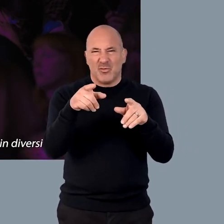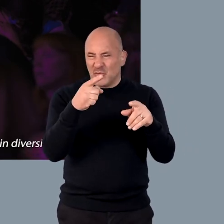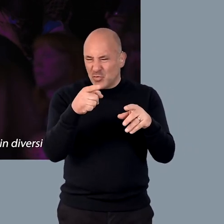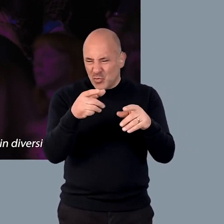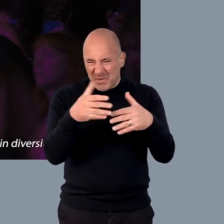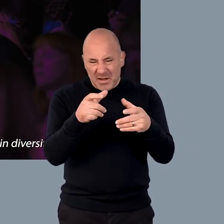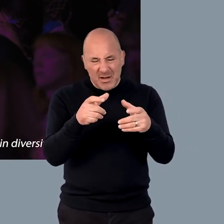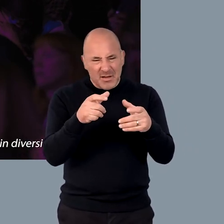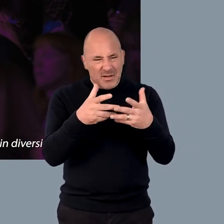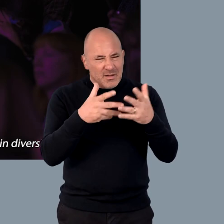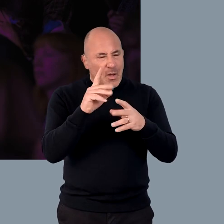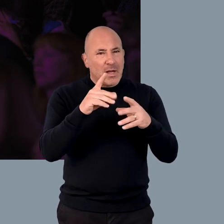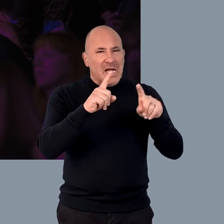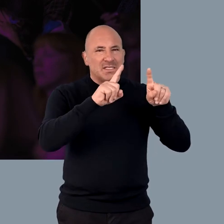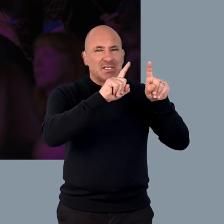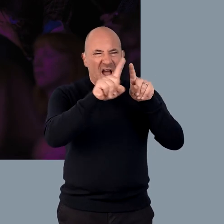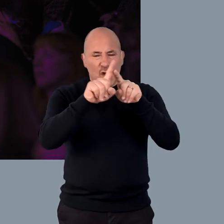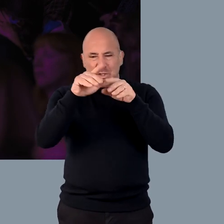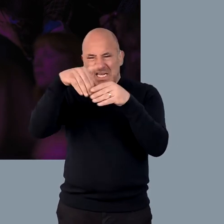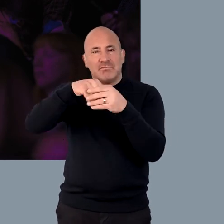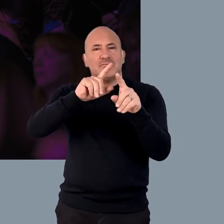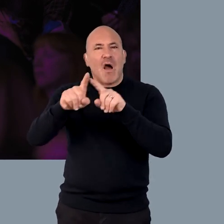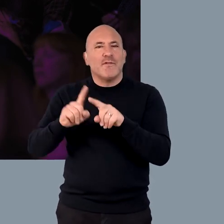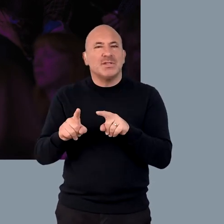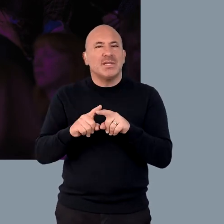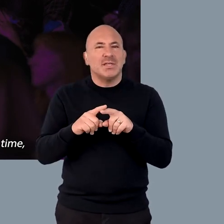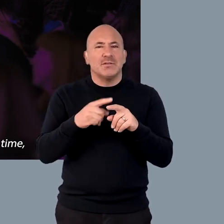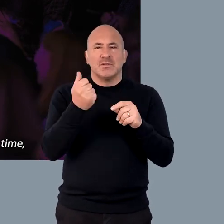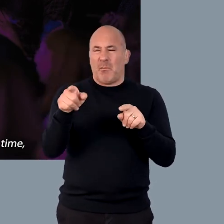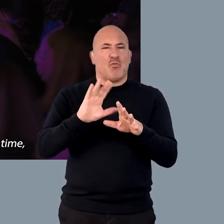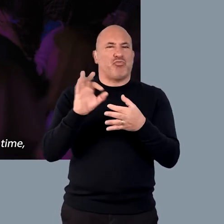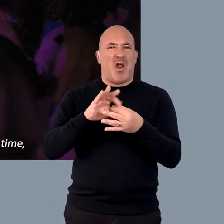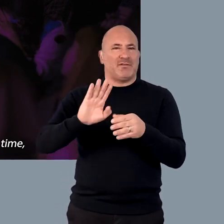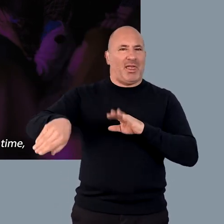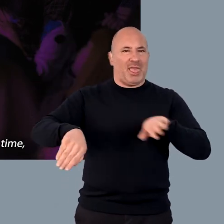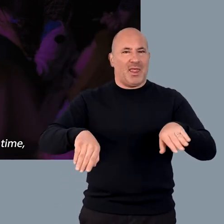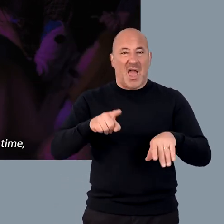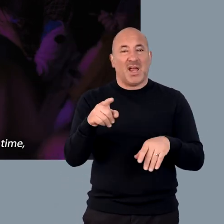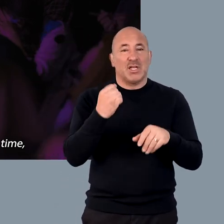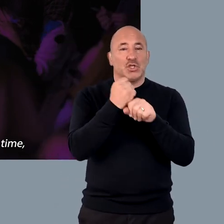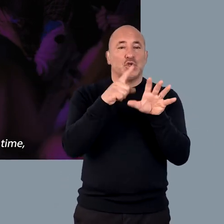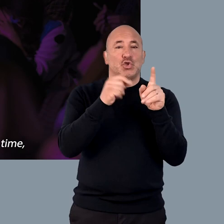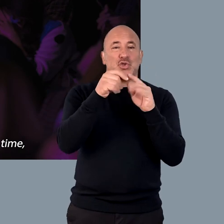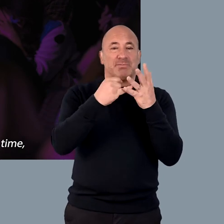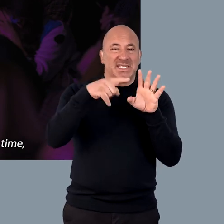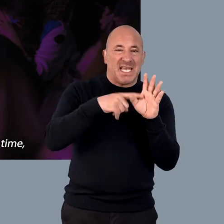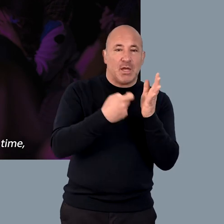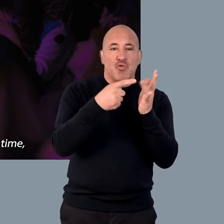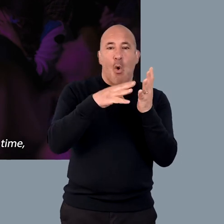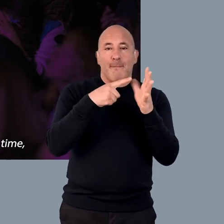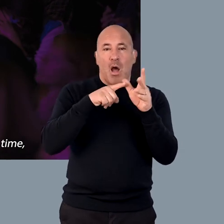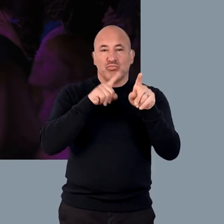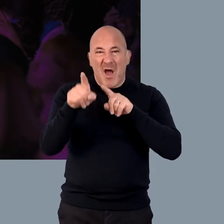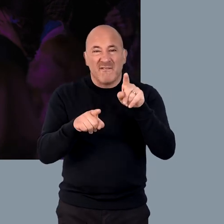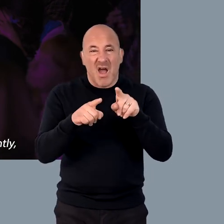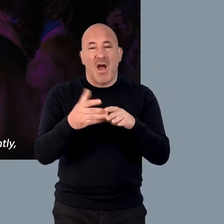thought of is diversity within diversity Some voices aren't seen as relevant i can um i would say like gypsy rona traveler for